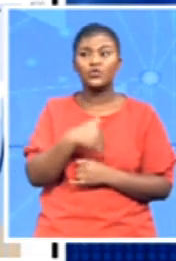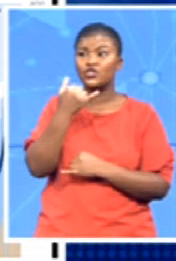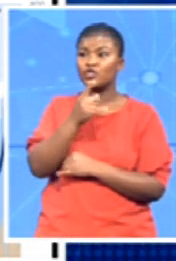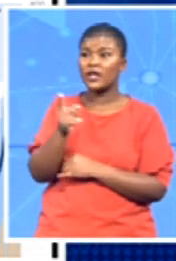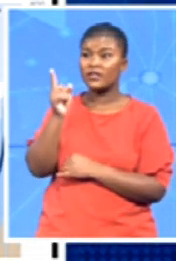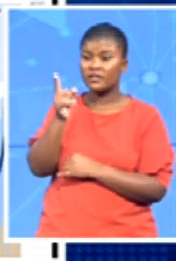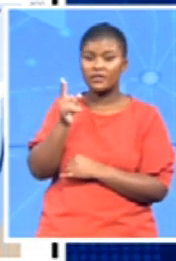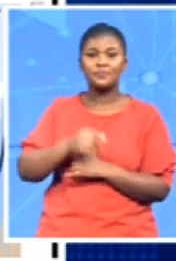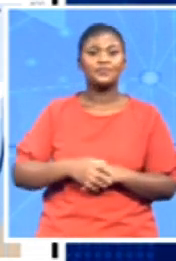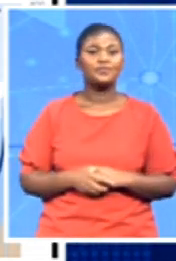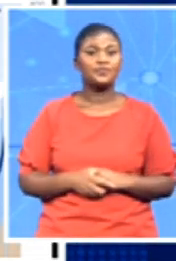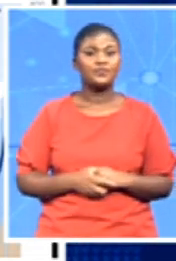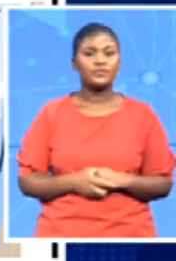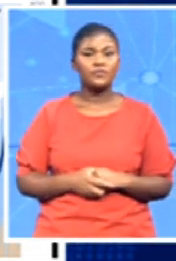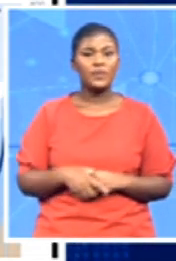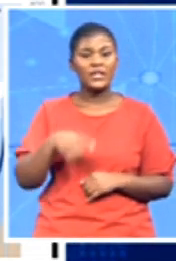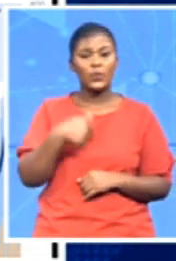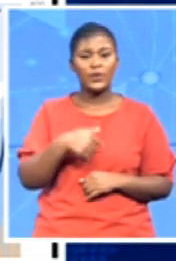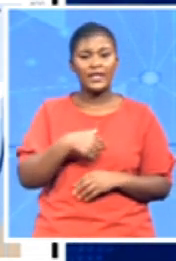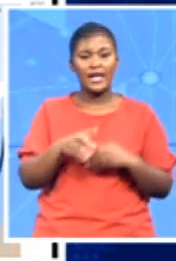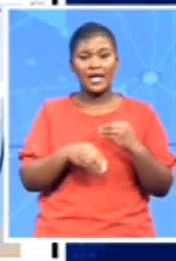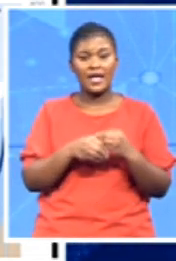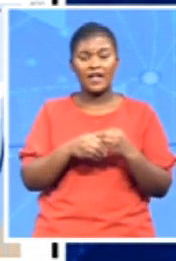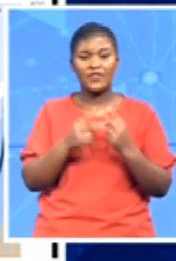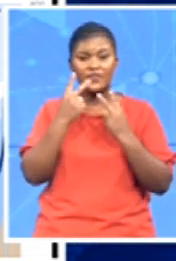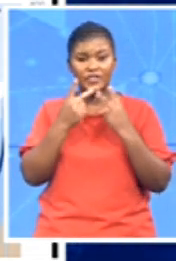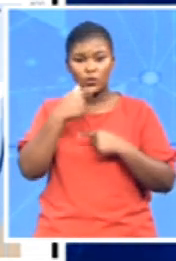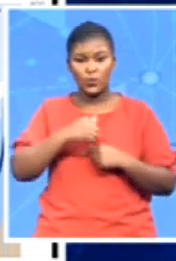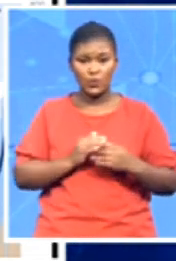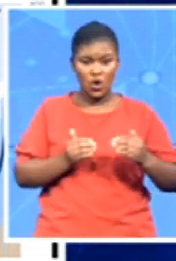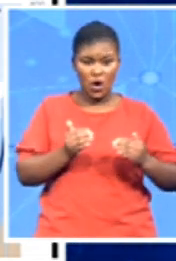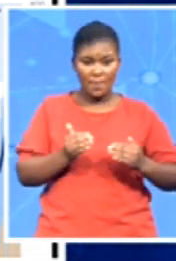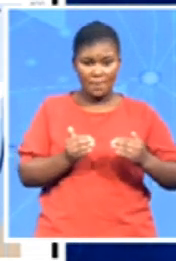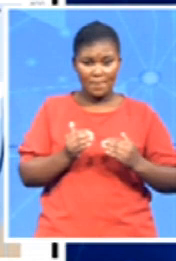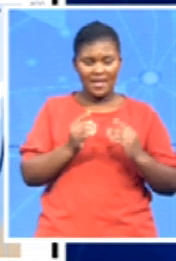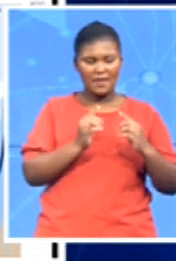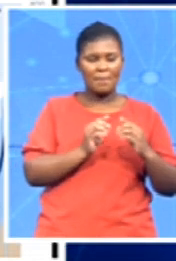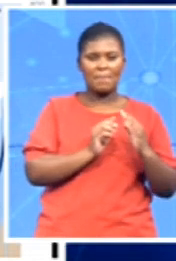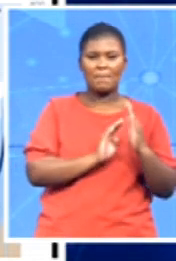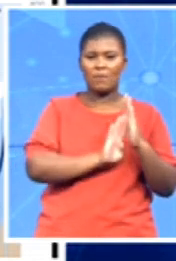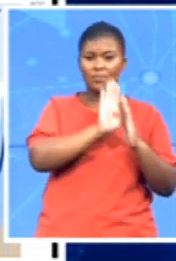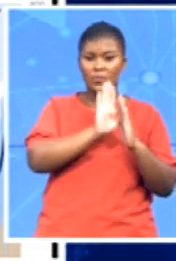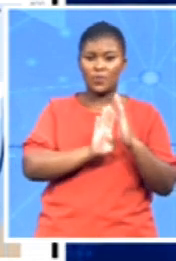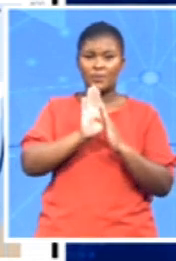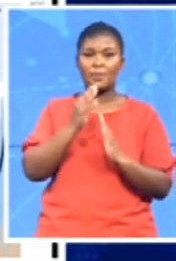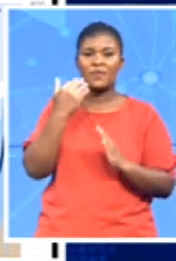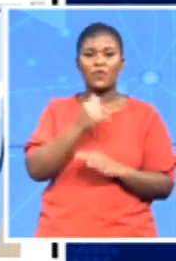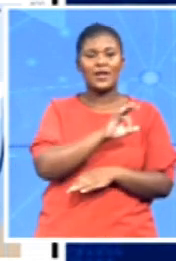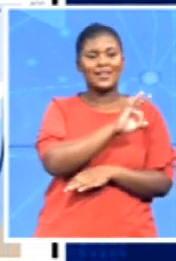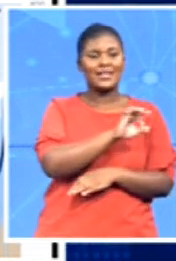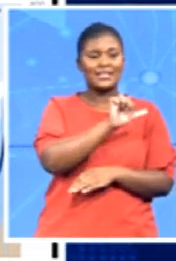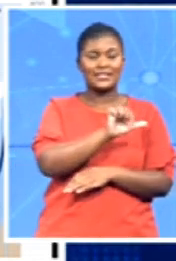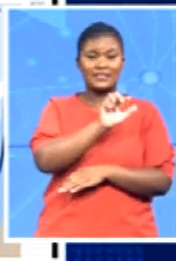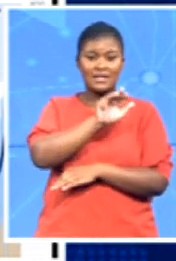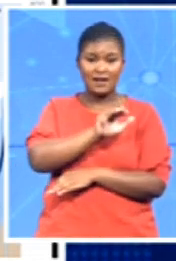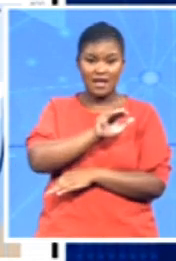add new admissions. So again, if we compare the new admission peaks, it was 369 was the day with the biggest new